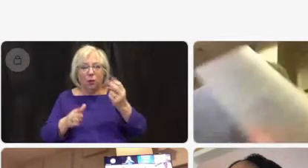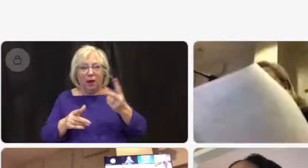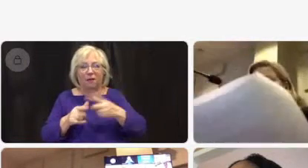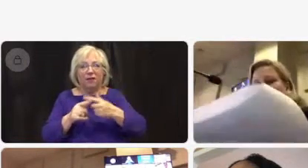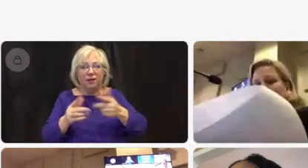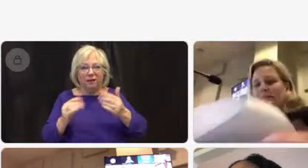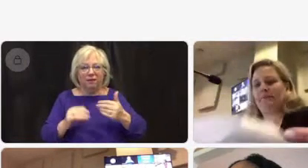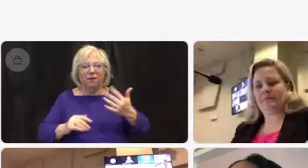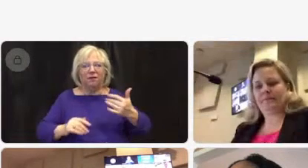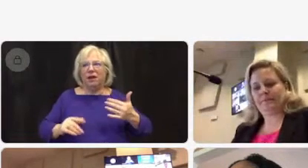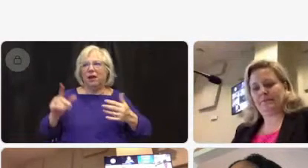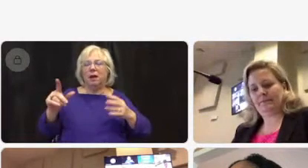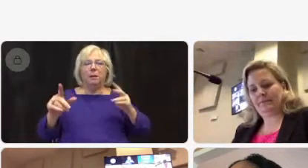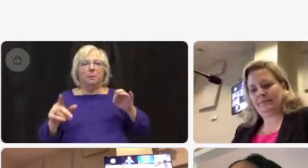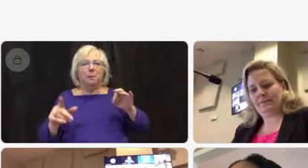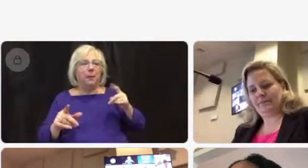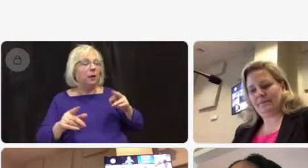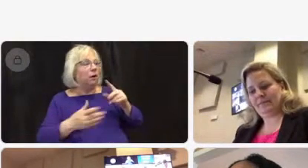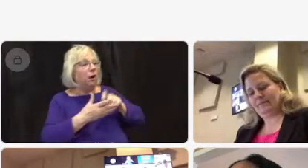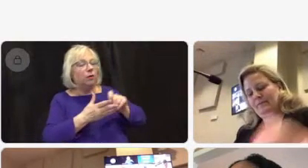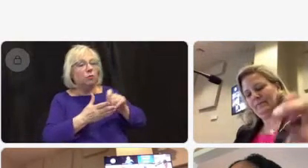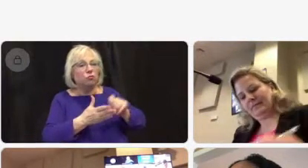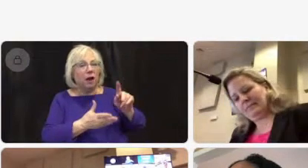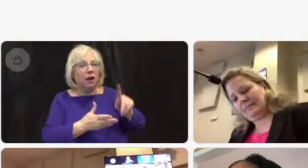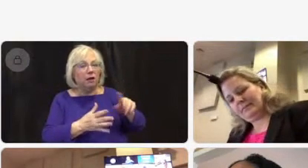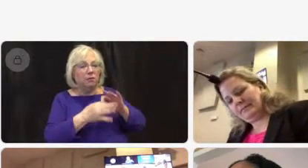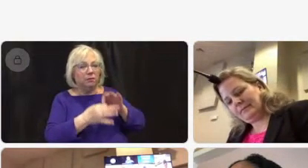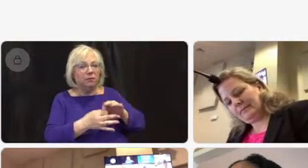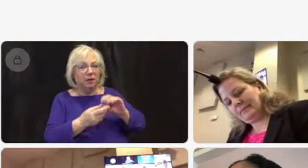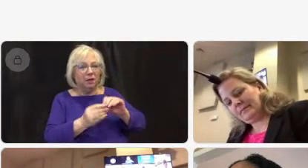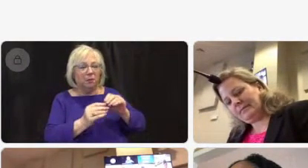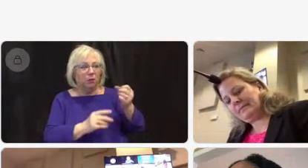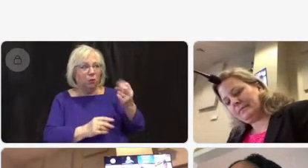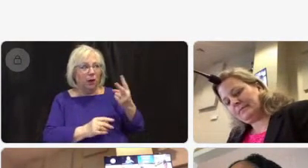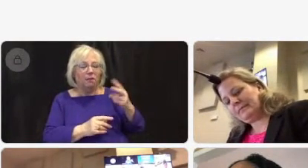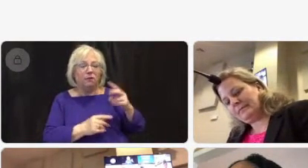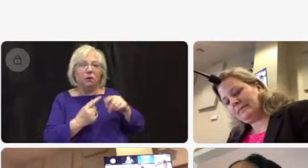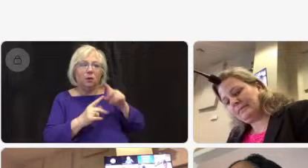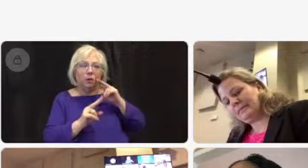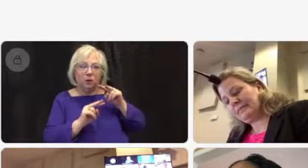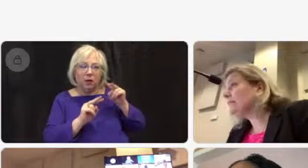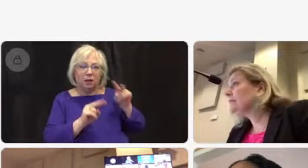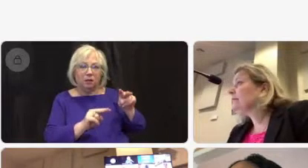Mayor. On the write-up on number 12, when I look at it,